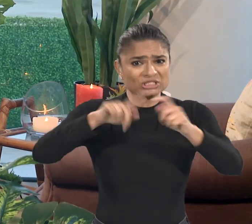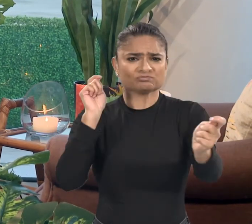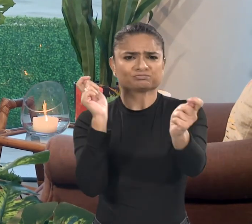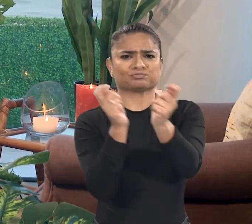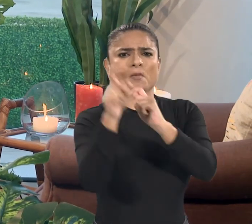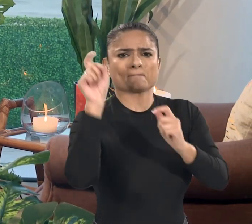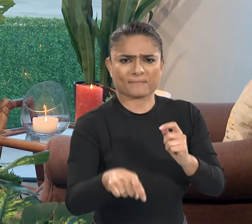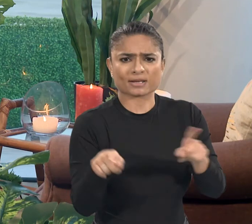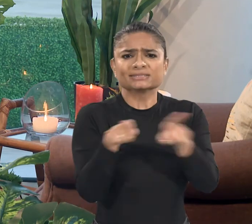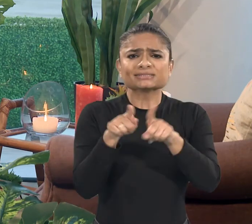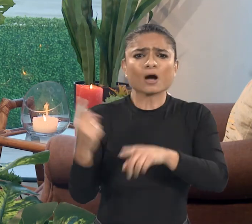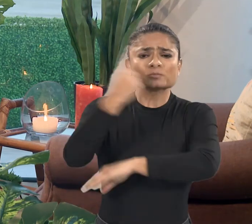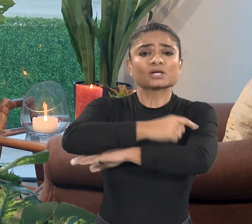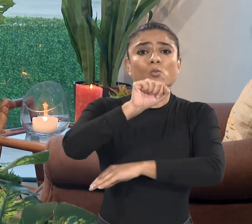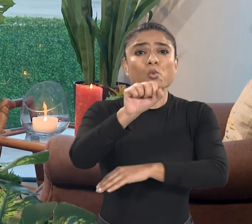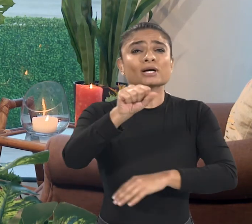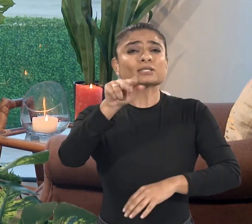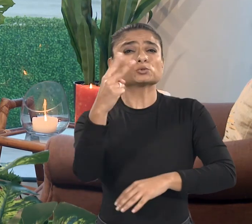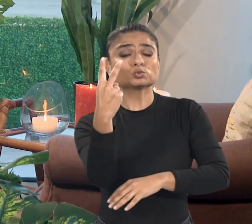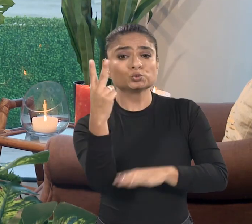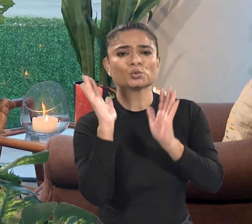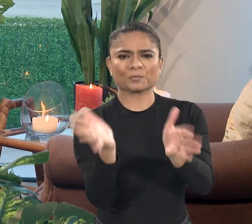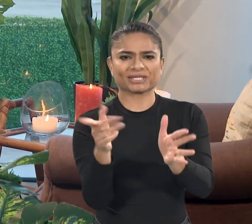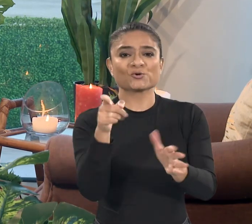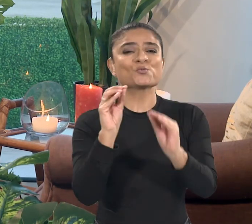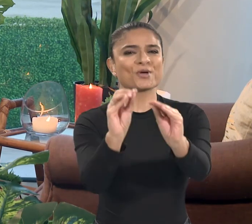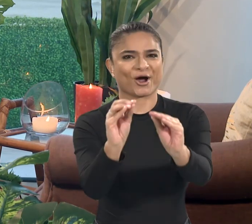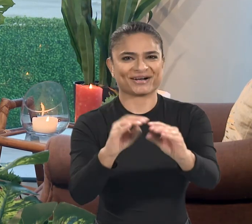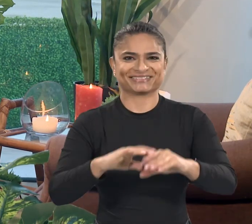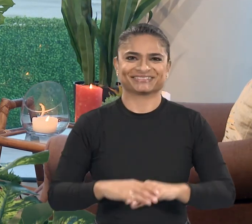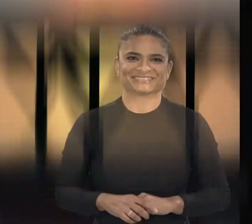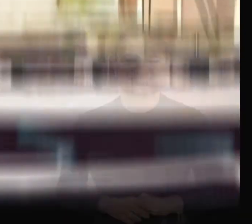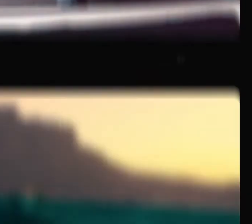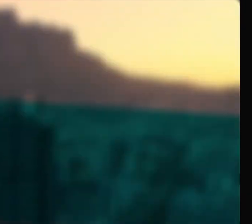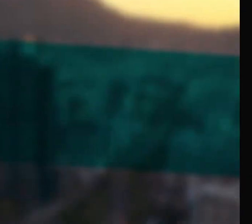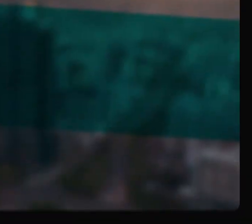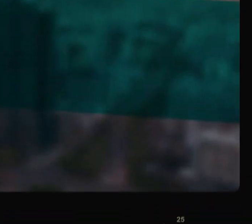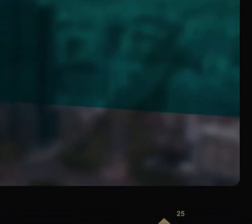Geniet julle dag, tot volgende week, selfde tyd, slegs op SABC2, You Belong.